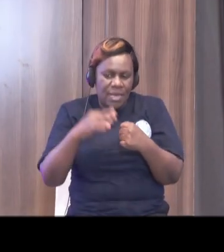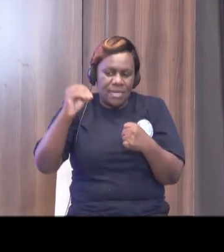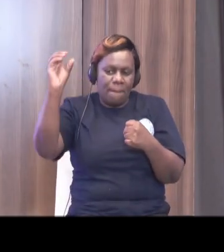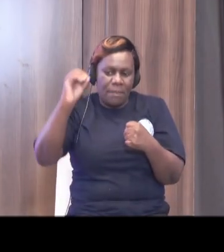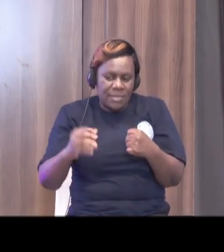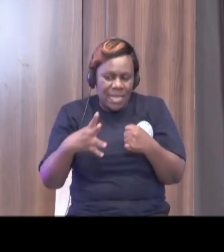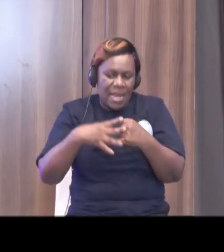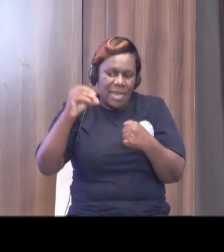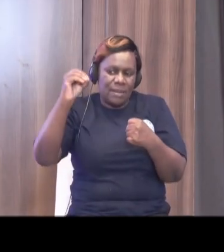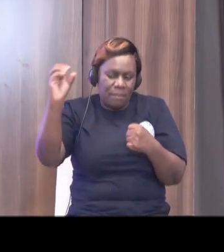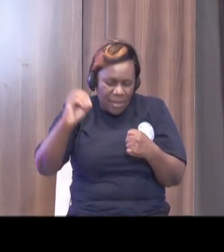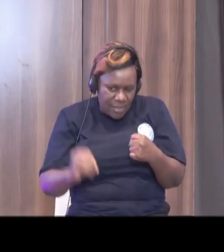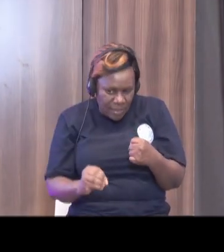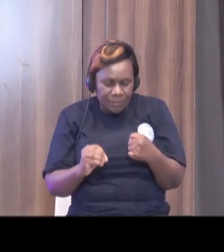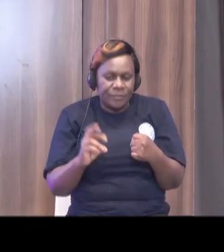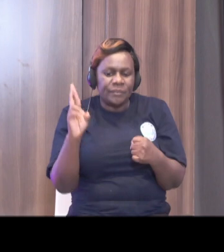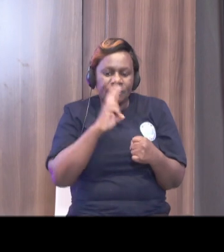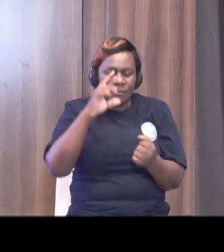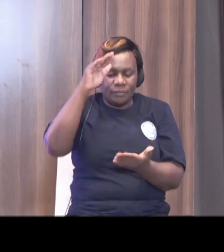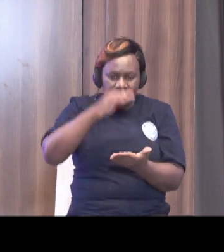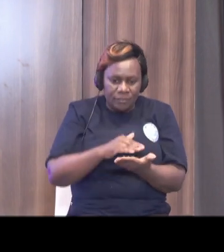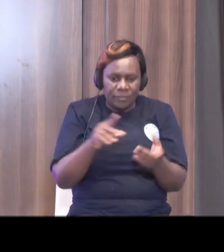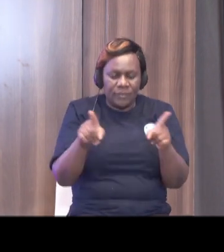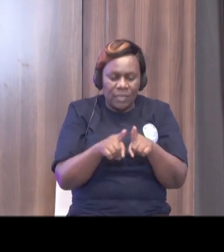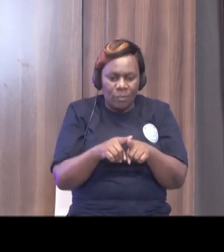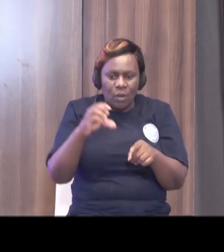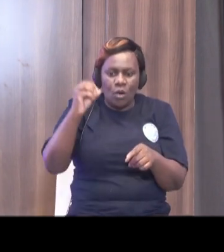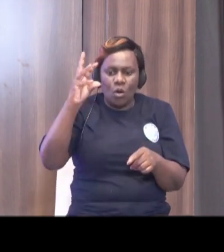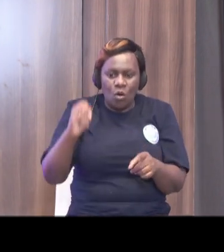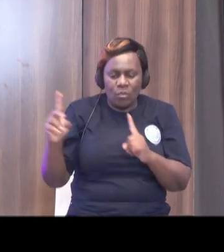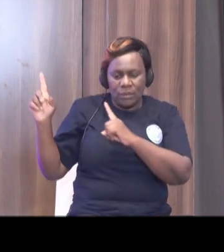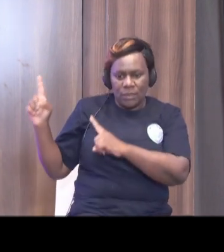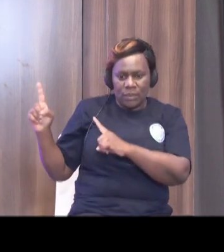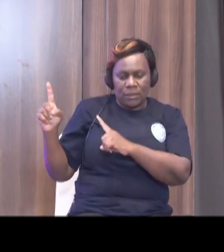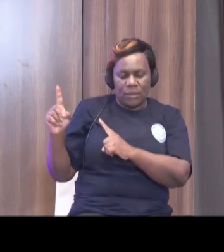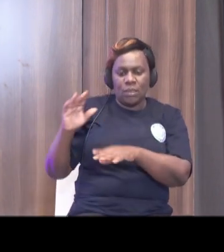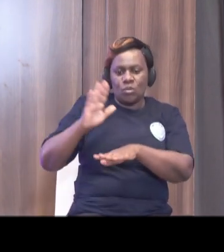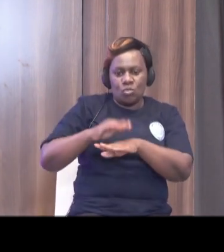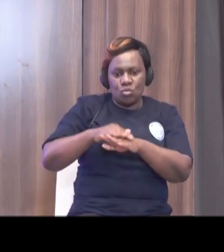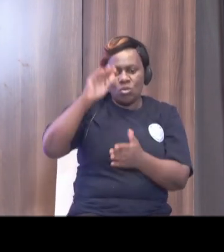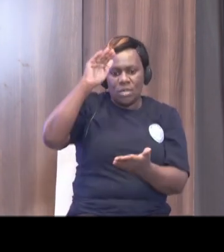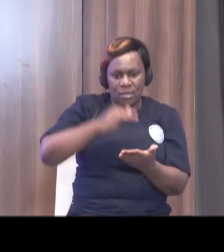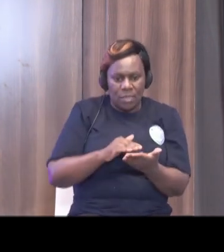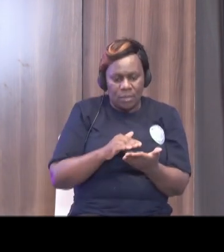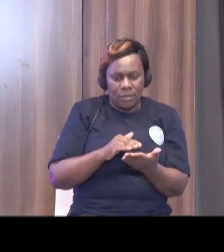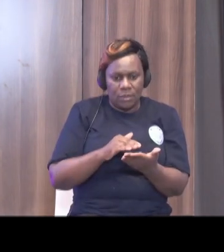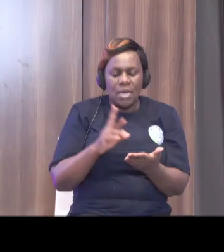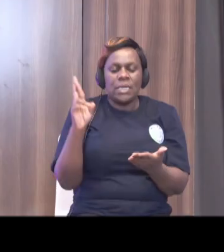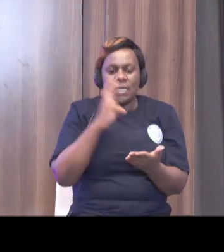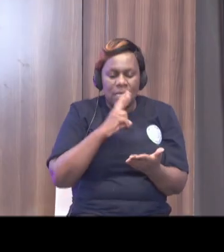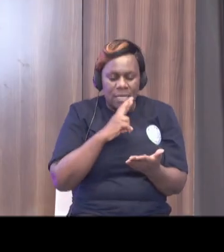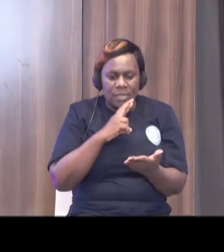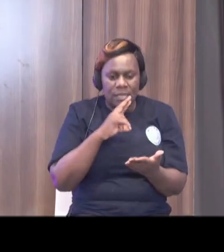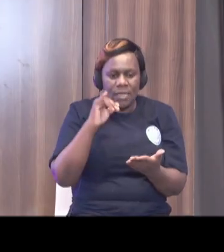and 90% risk reduction. And in calm, this is actually a relative risk reduction relative to the risk at